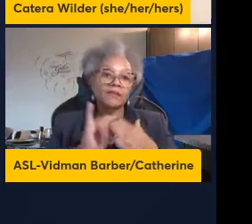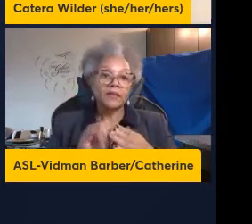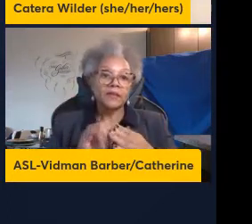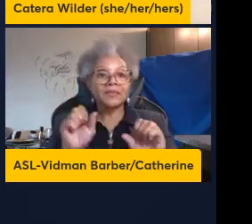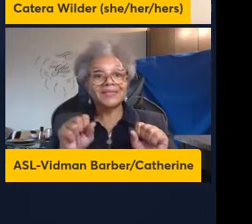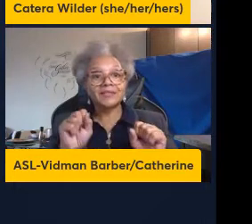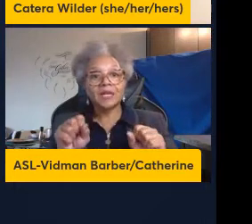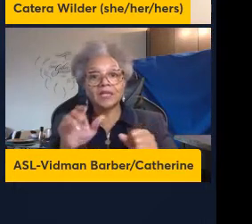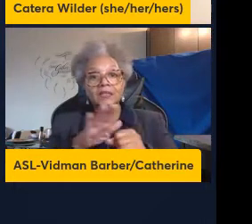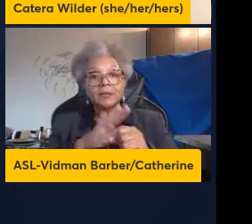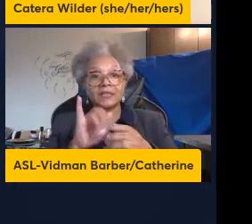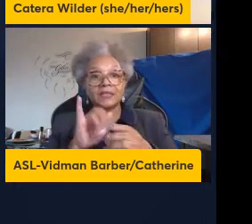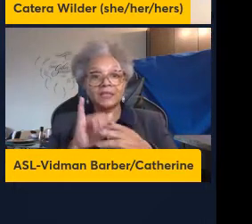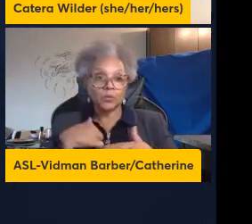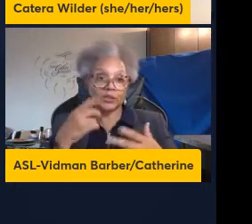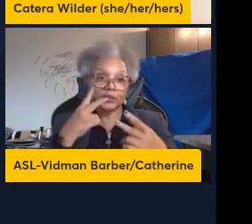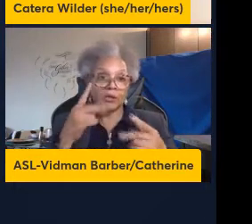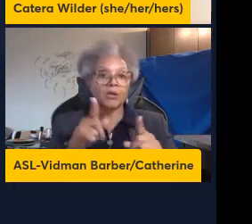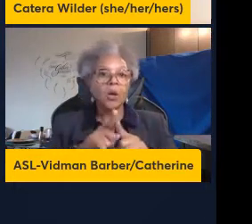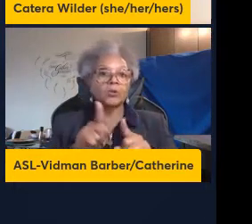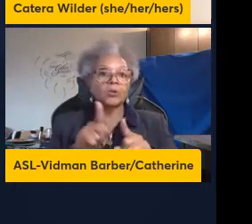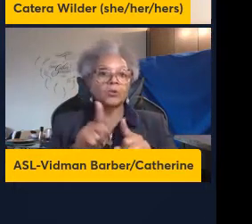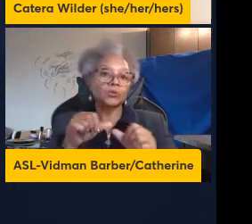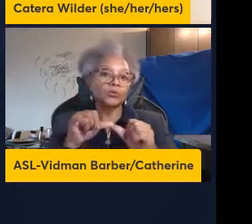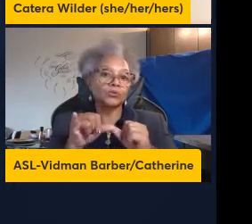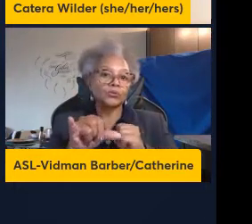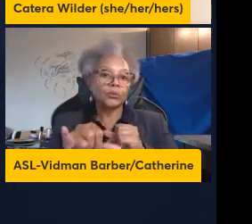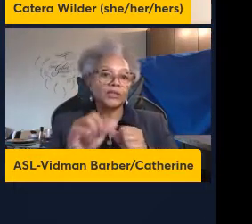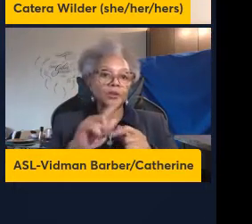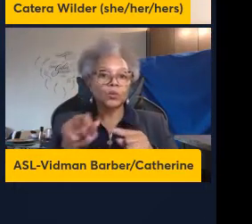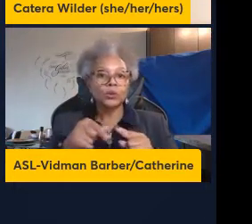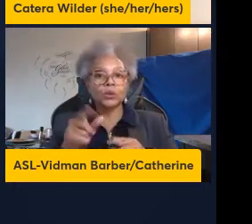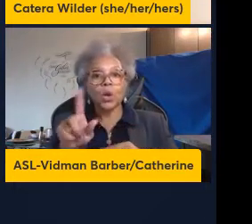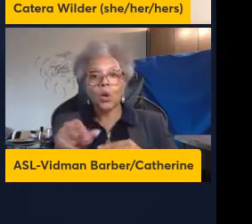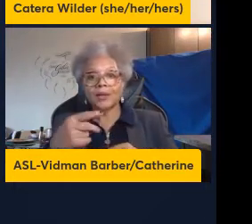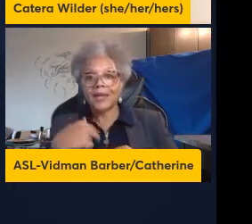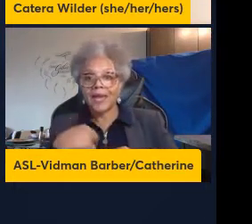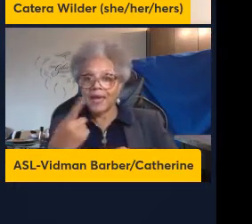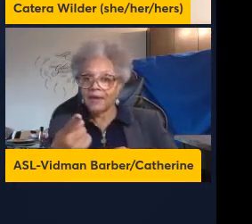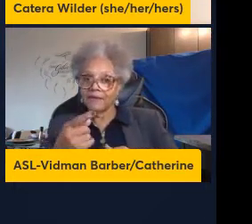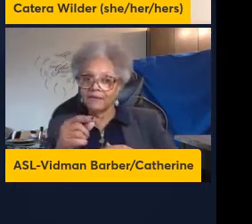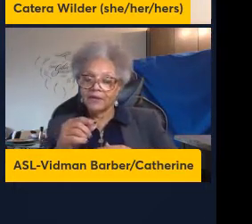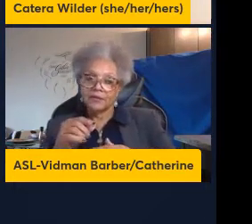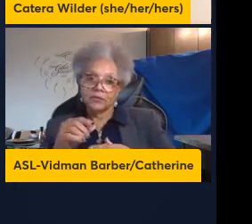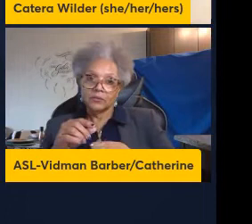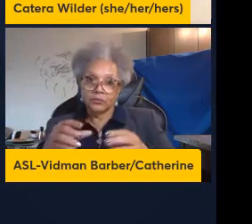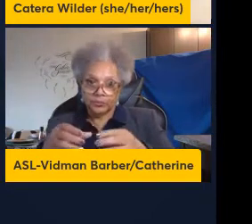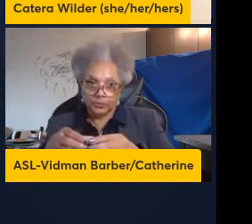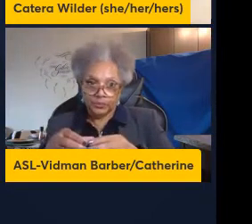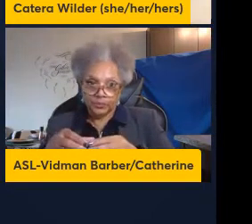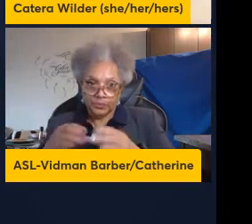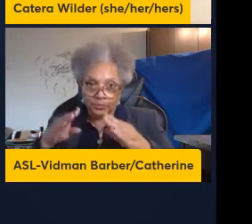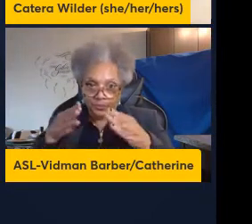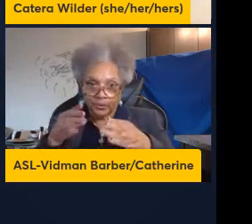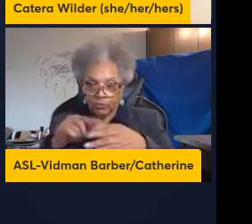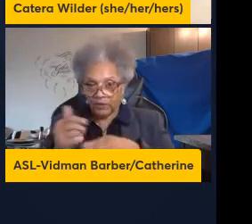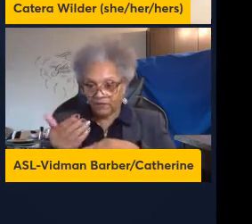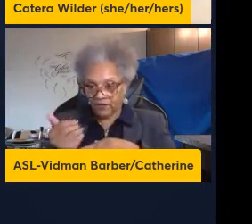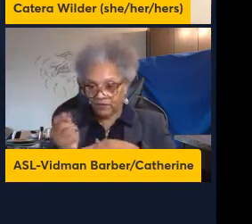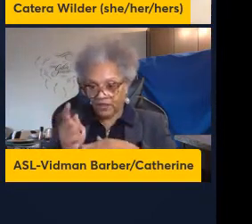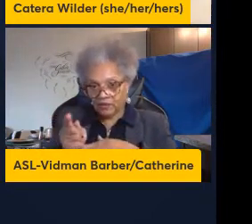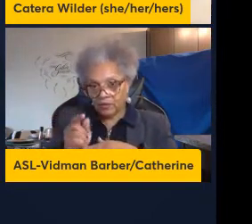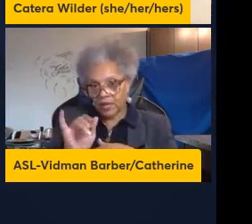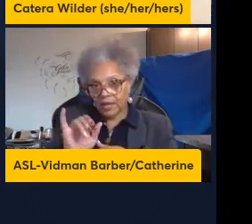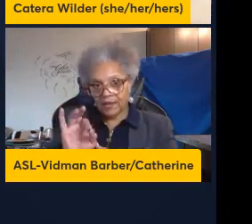phase that we saw, and also the duration. Again, when you only had incubation of the cells with 15 minutes of interferon beta,